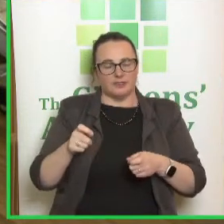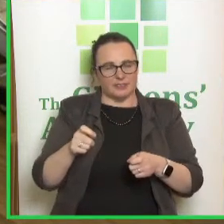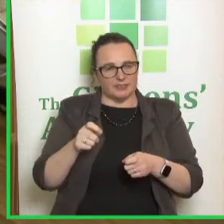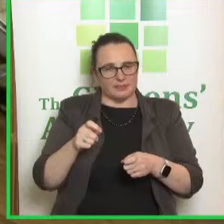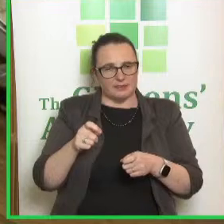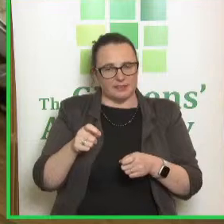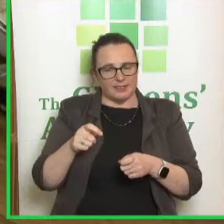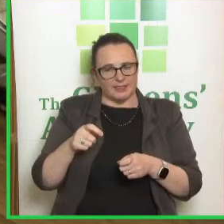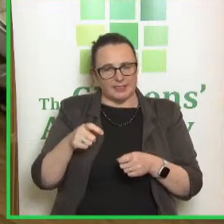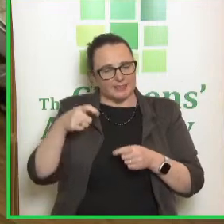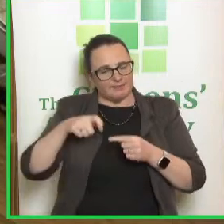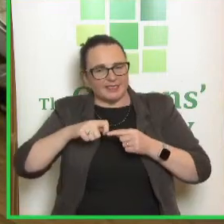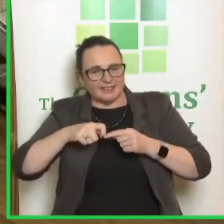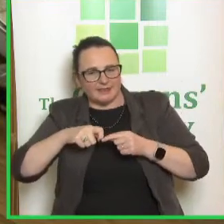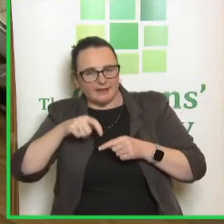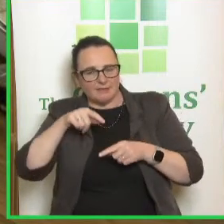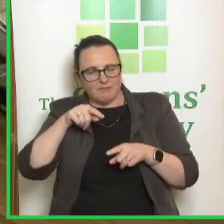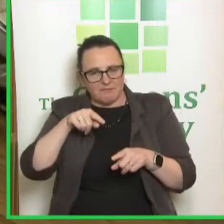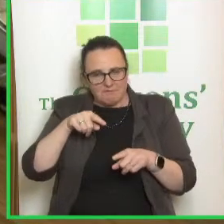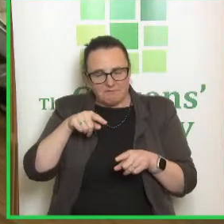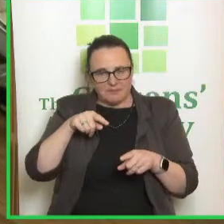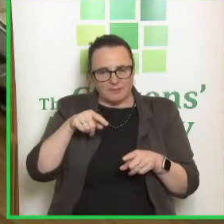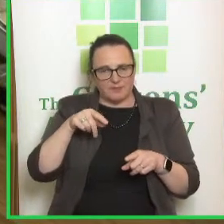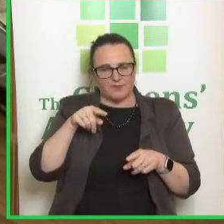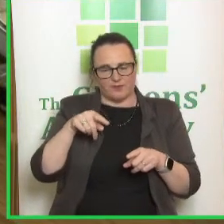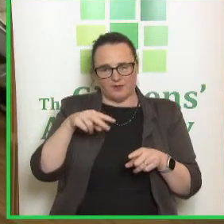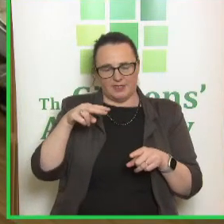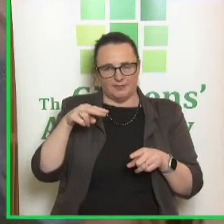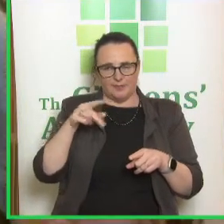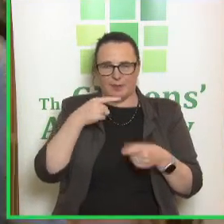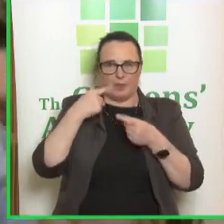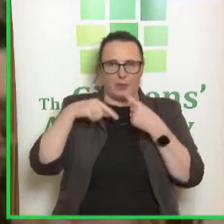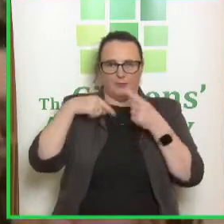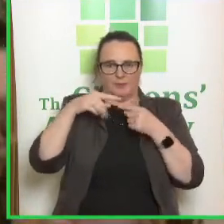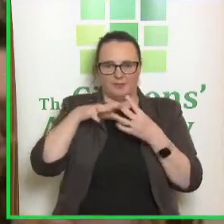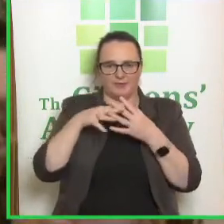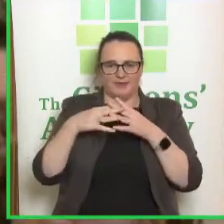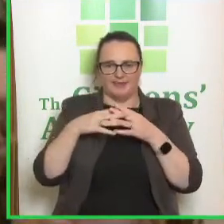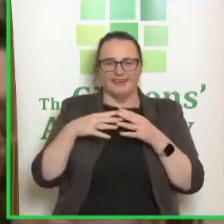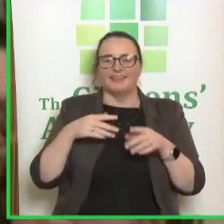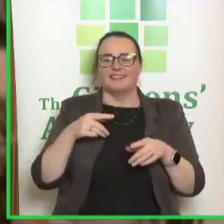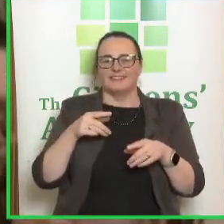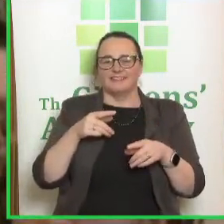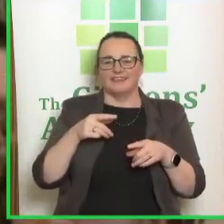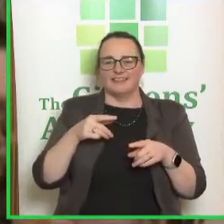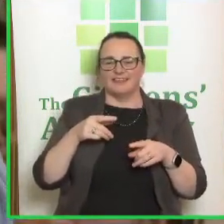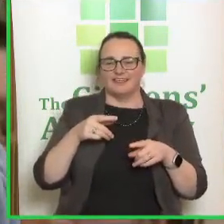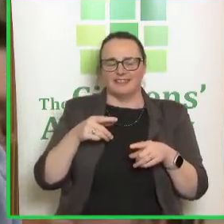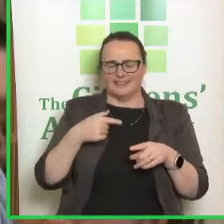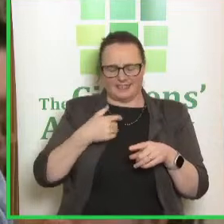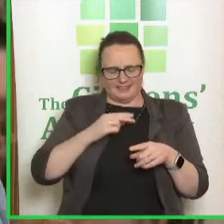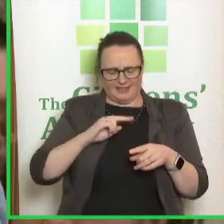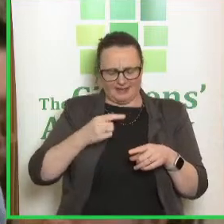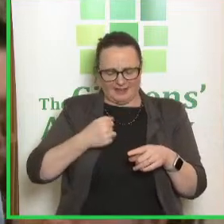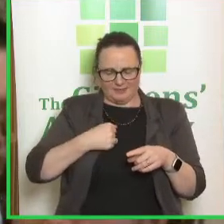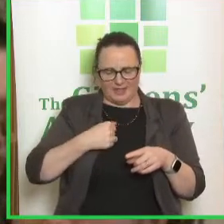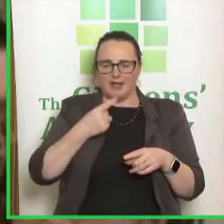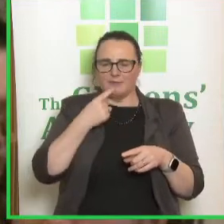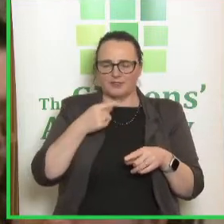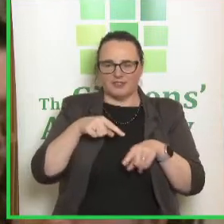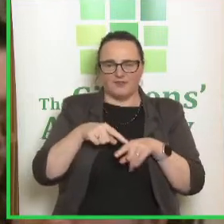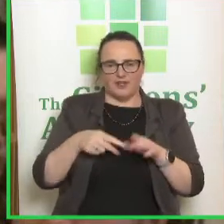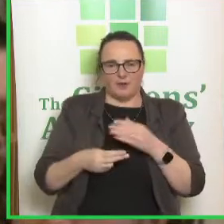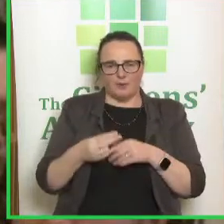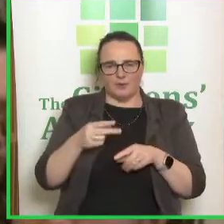nitazine, the nitazine the last, sorry, I'm getting all messed up. It's not like me. Yeah, just to follow